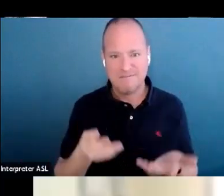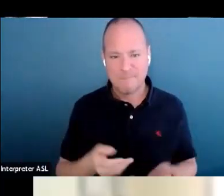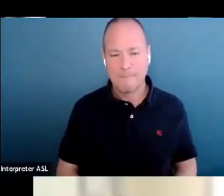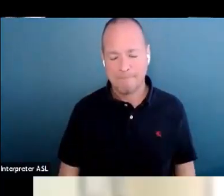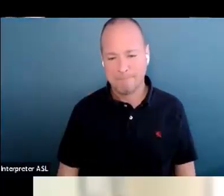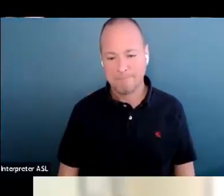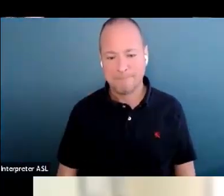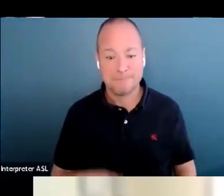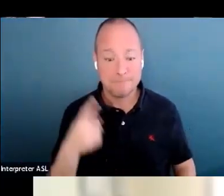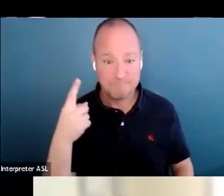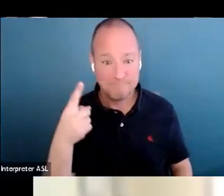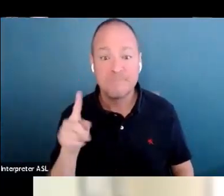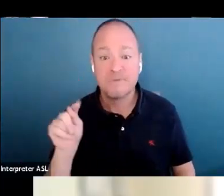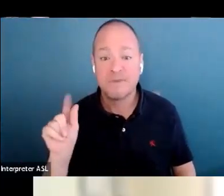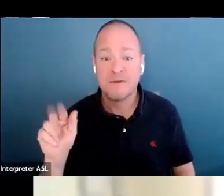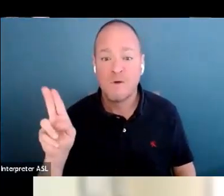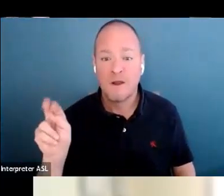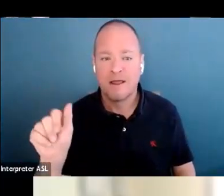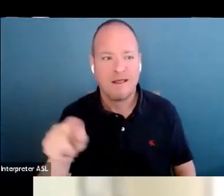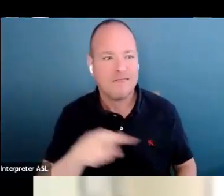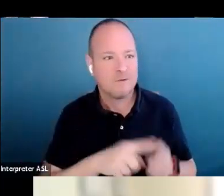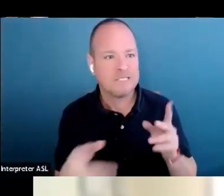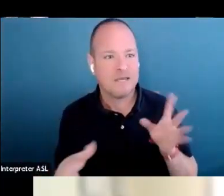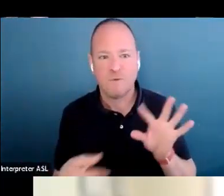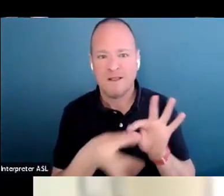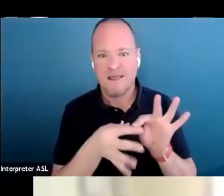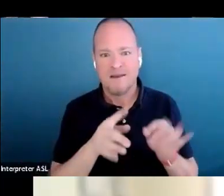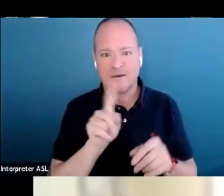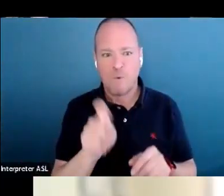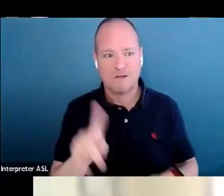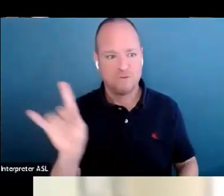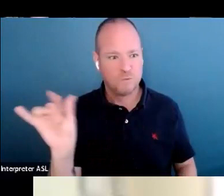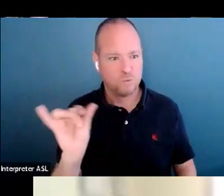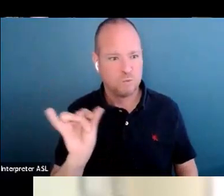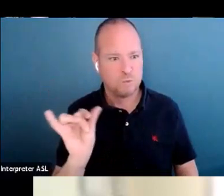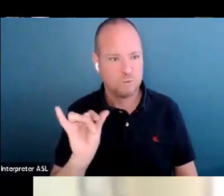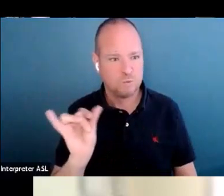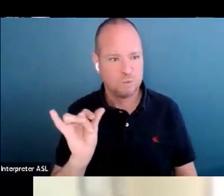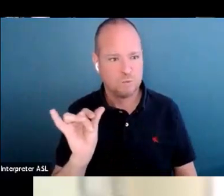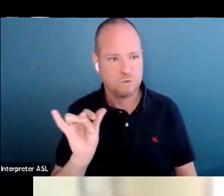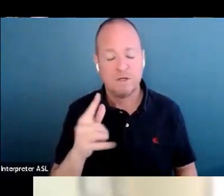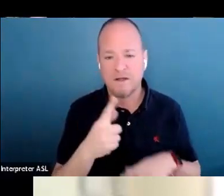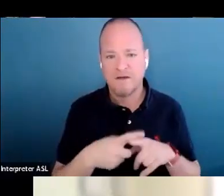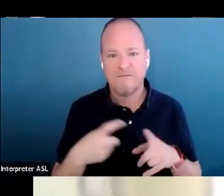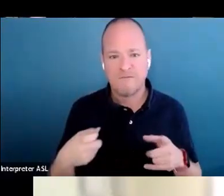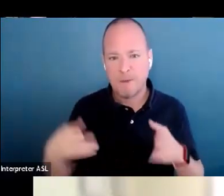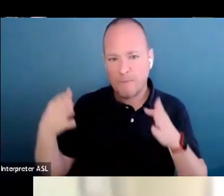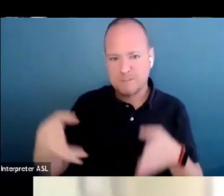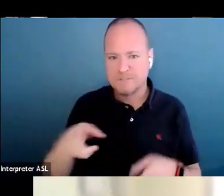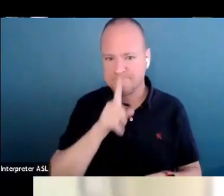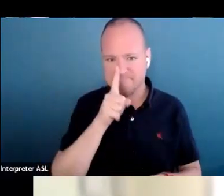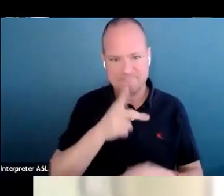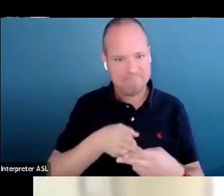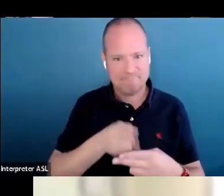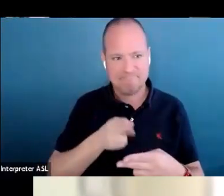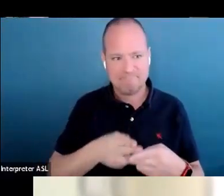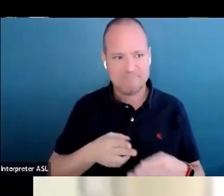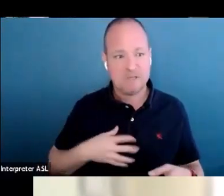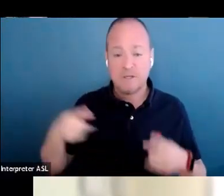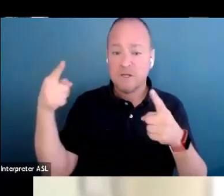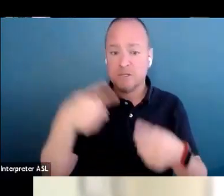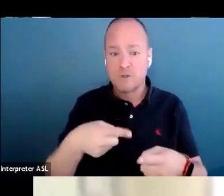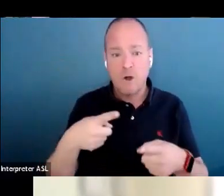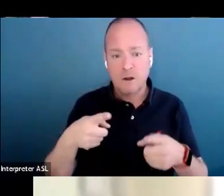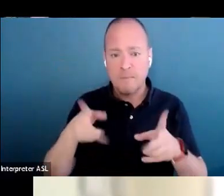Right, and I think there's a related question from an anonymous attendee. Is the target population people who need or